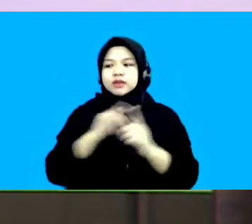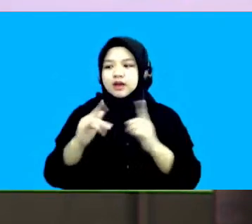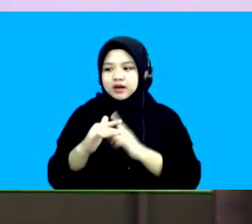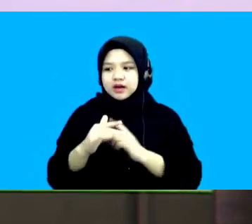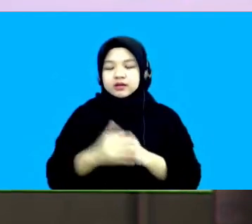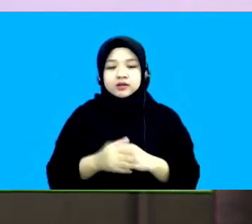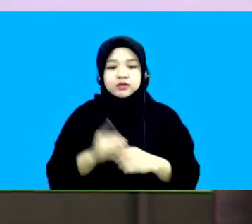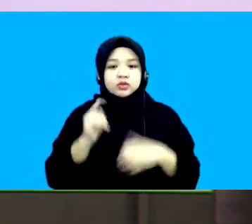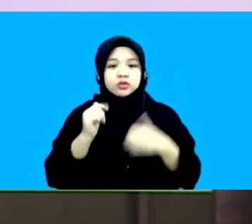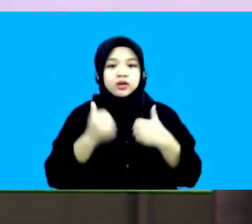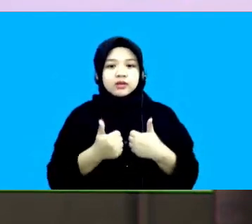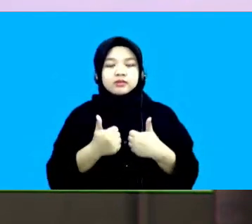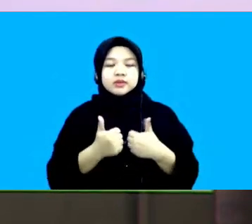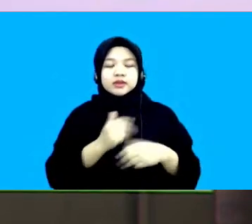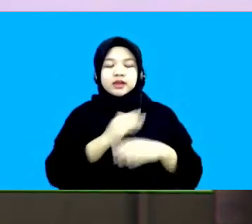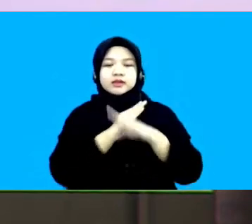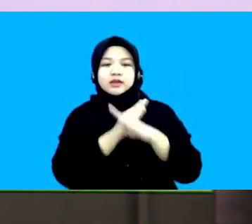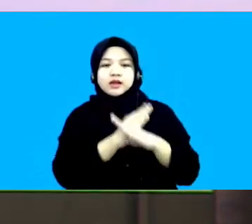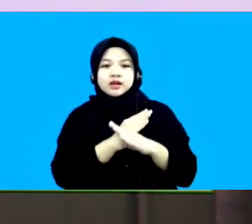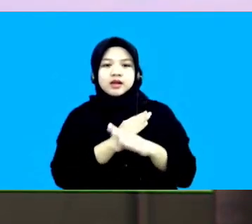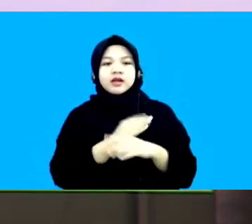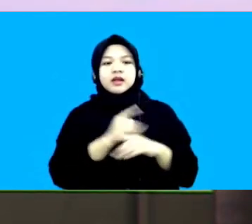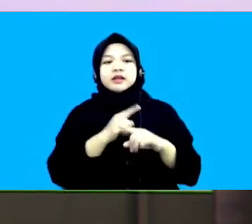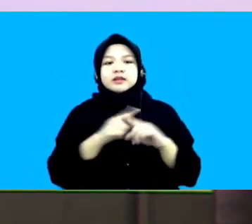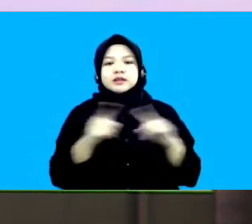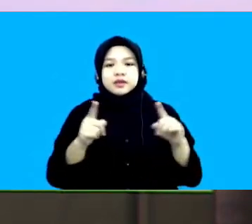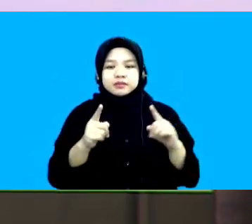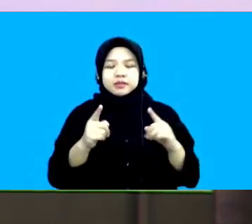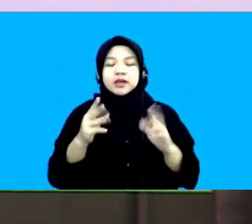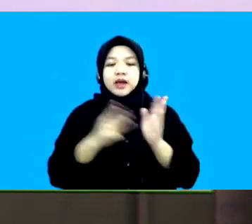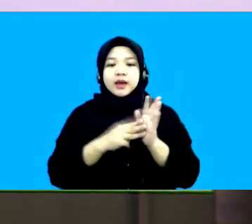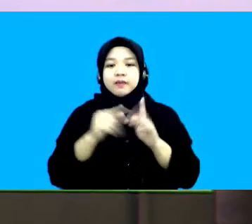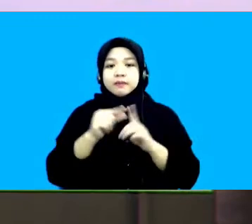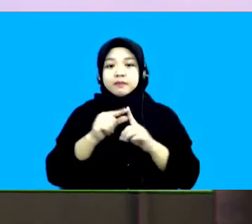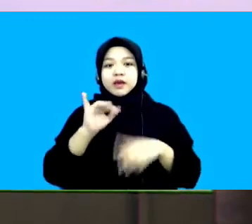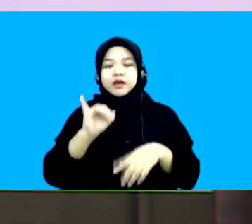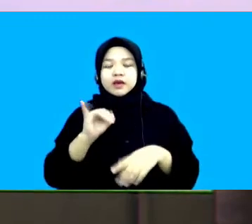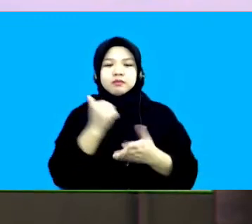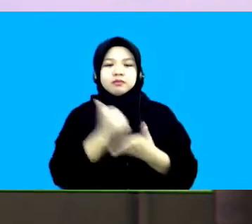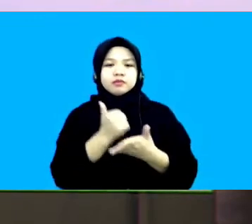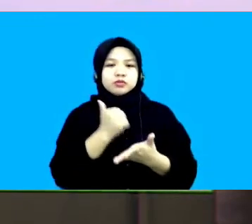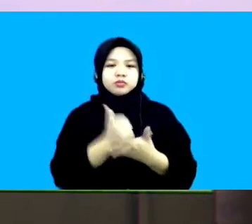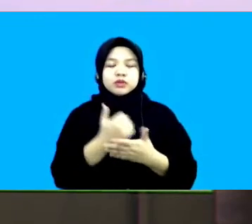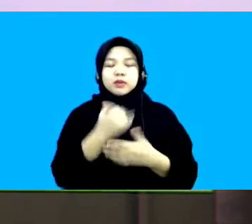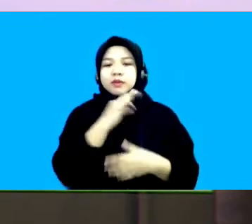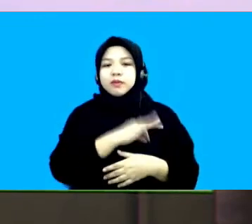the MPI for data-driven policy making? This is from Raka from Depok.